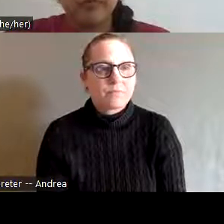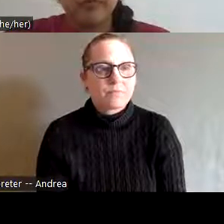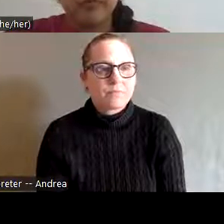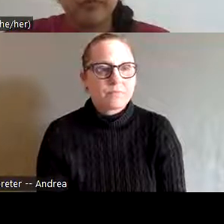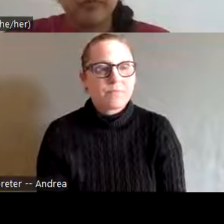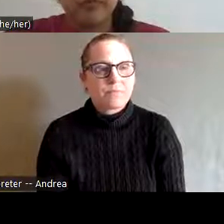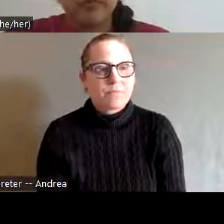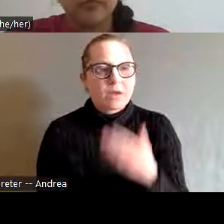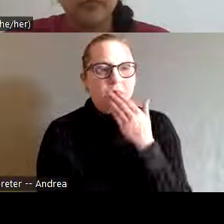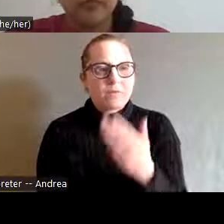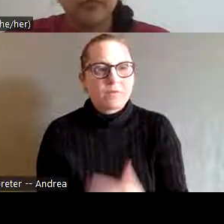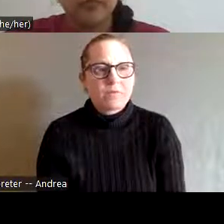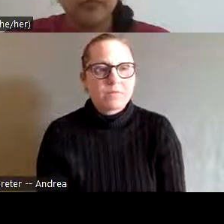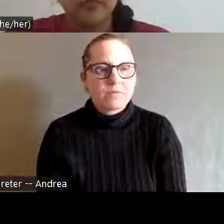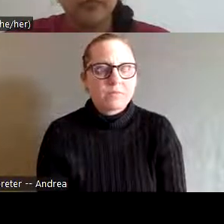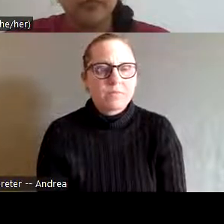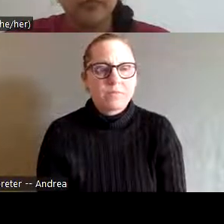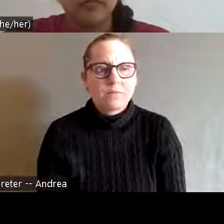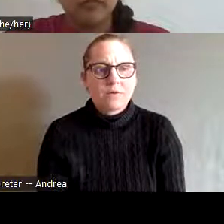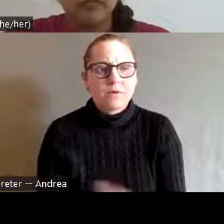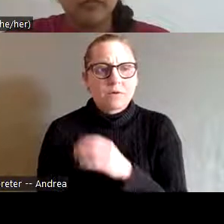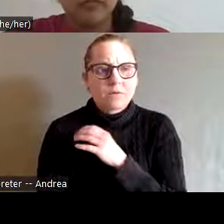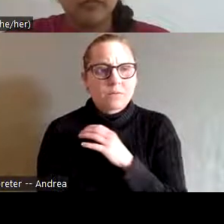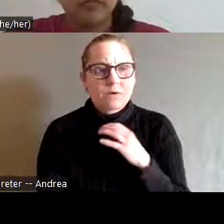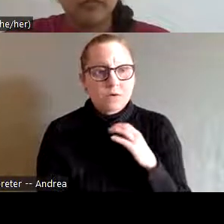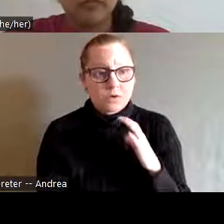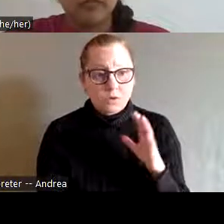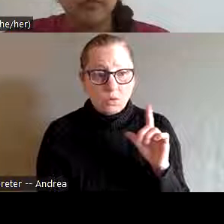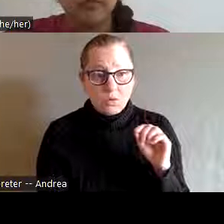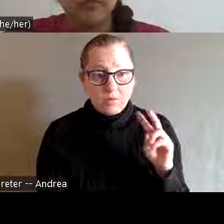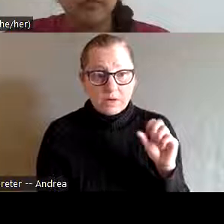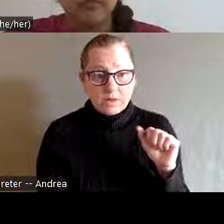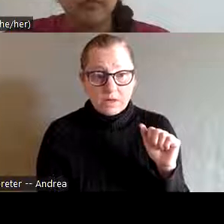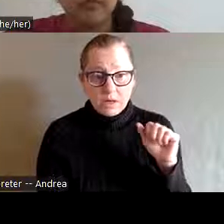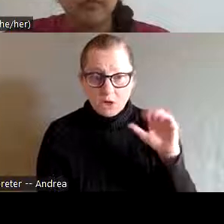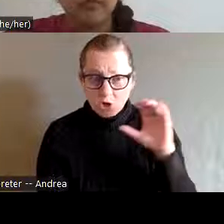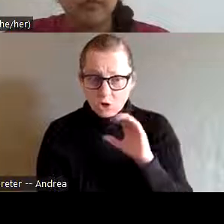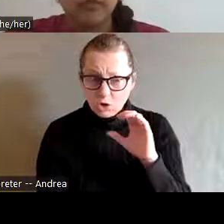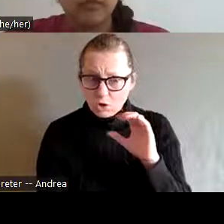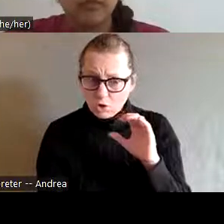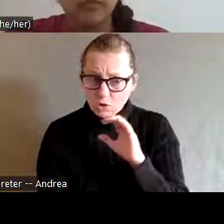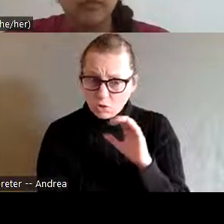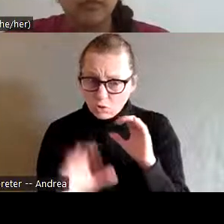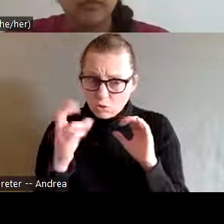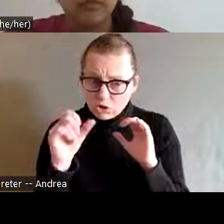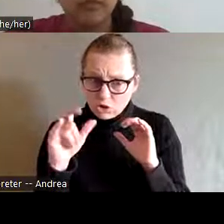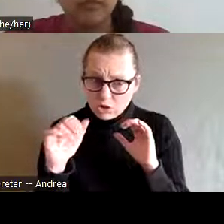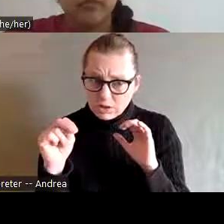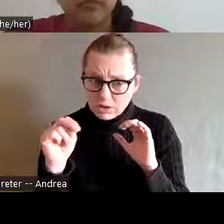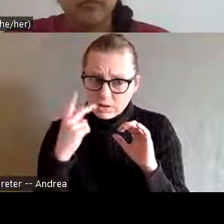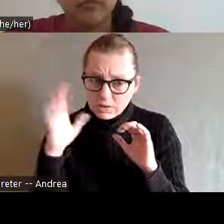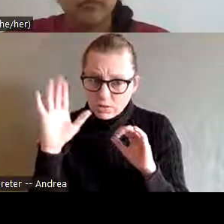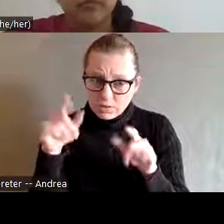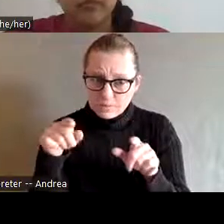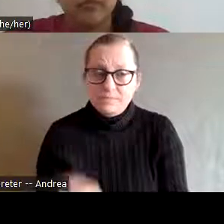Thank you, Commissioner Lavisa. Christian, I think I see you trying to. Yeah, I see your hand. I'm like, yeah, thank you.